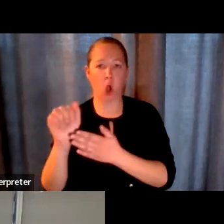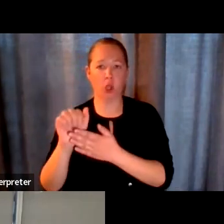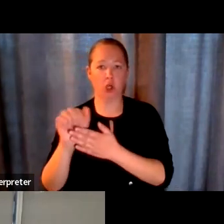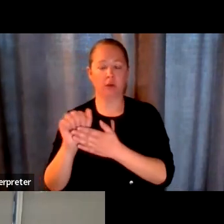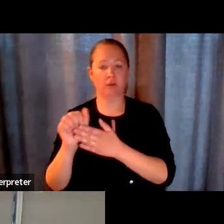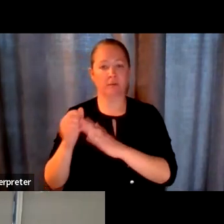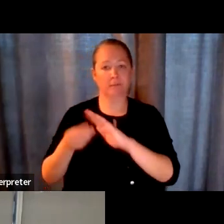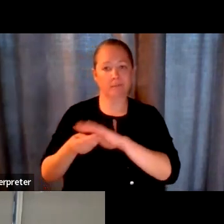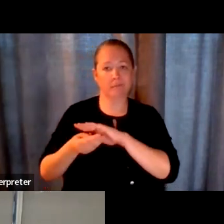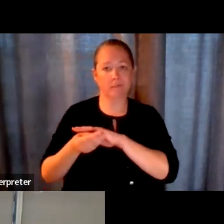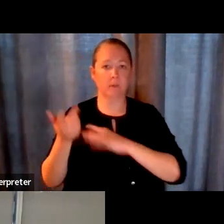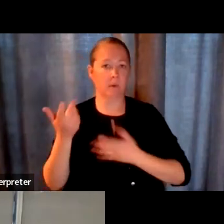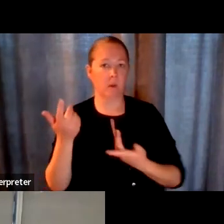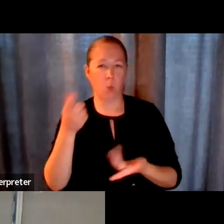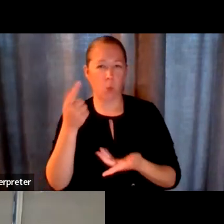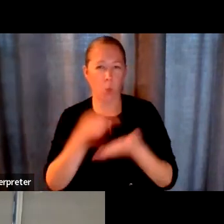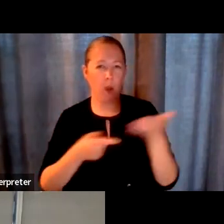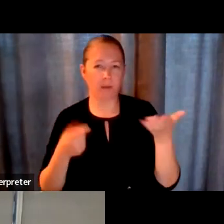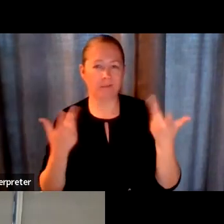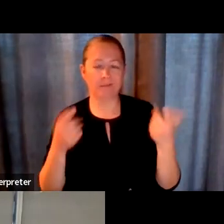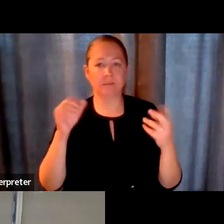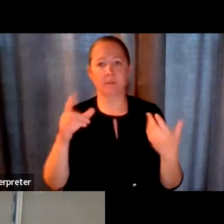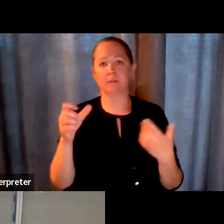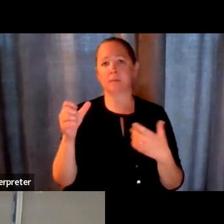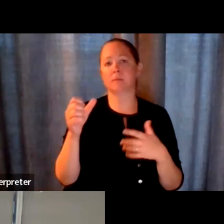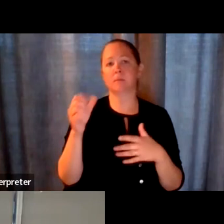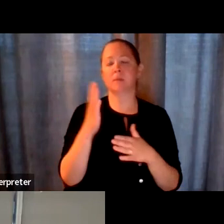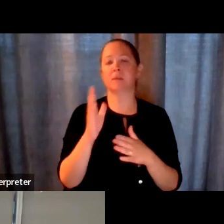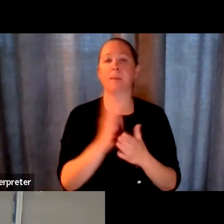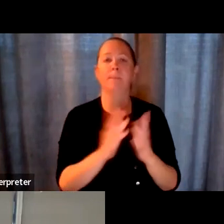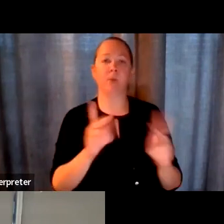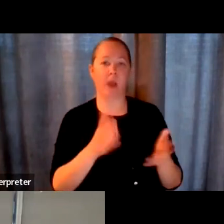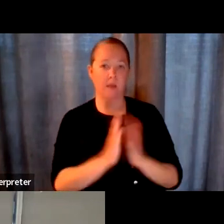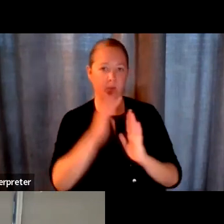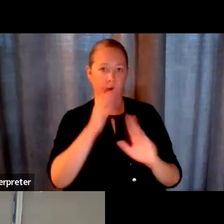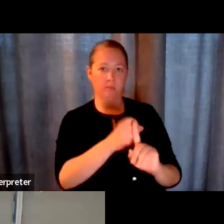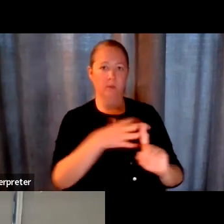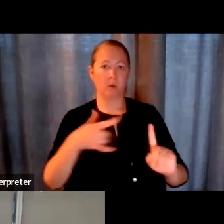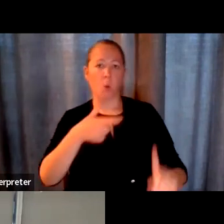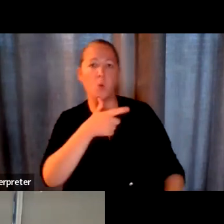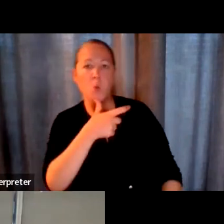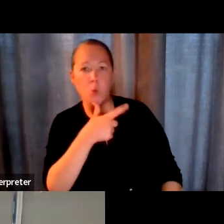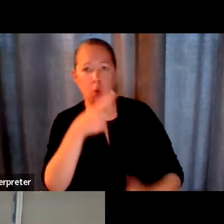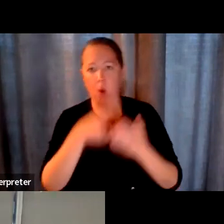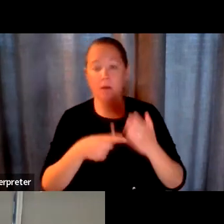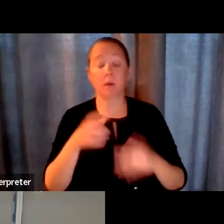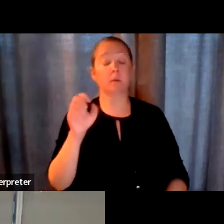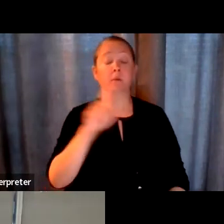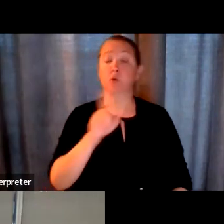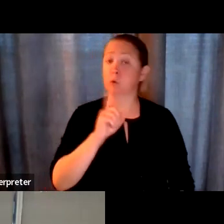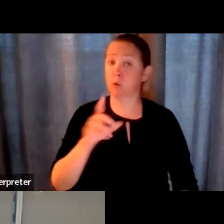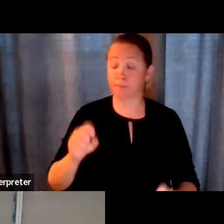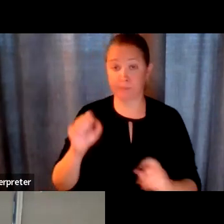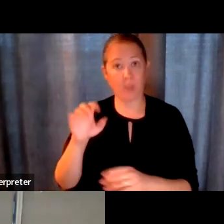joining us for the first time and have asked to expand a little bit more about, who and what that is. Sure. So the $1 billion shadow